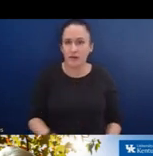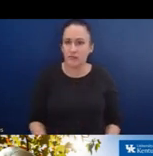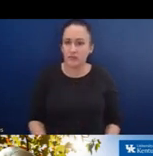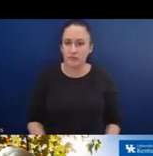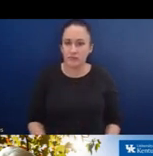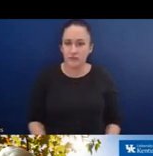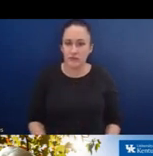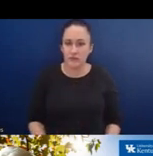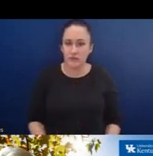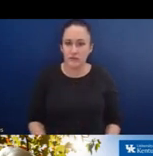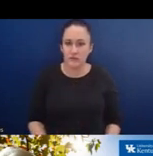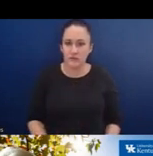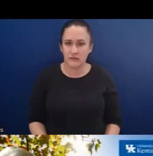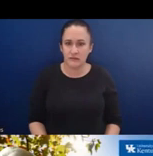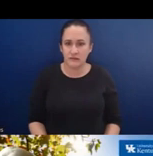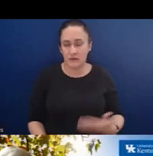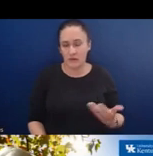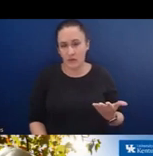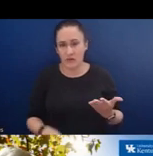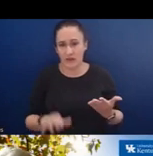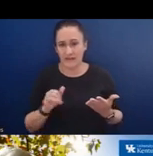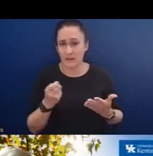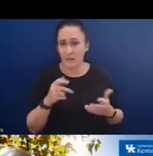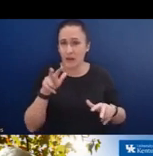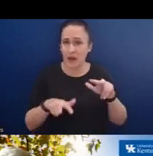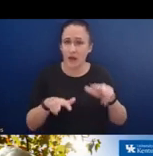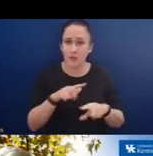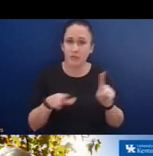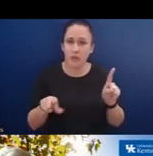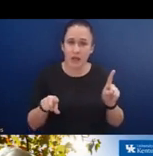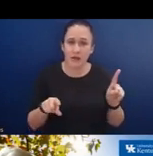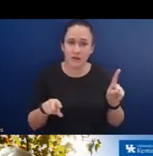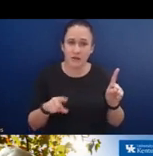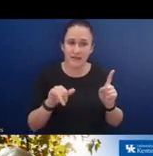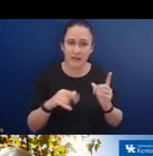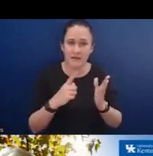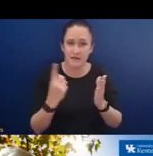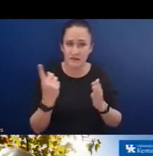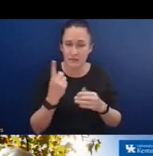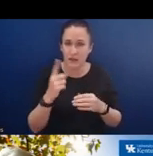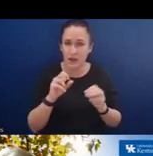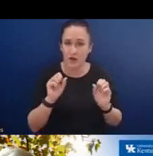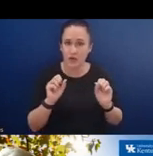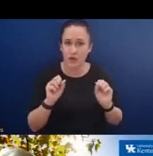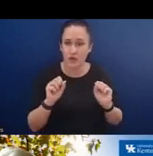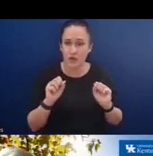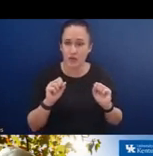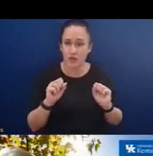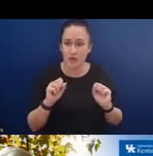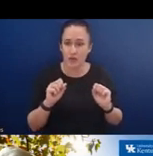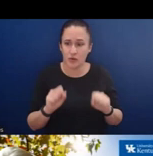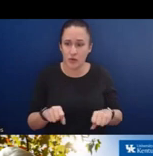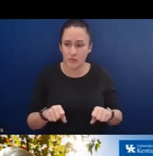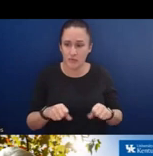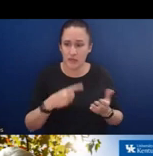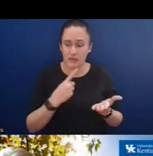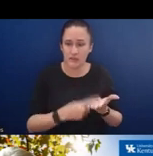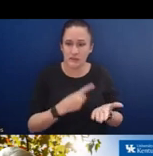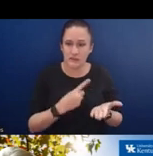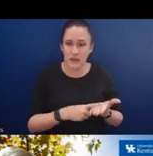those conversations, and it is a little bit awkward, but I think it's something that could really be discussed